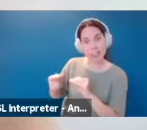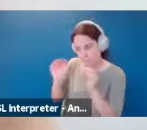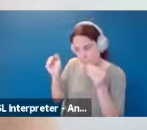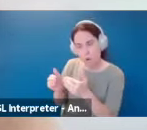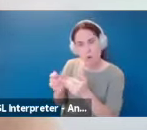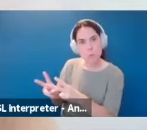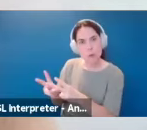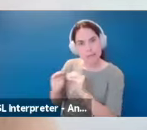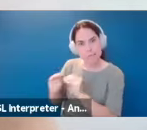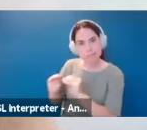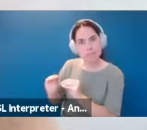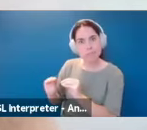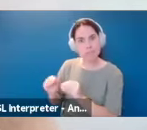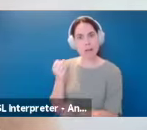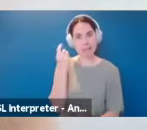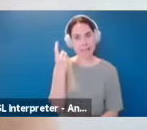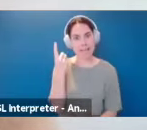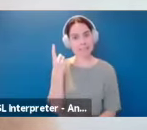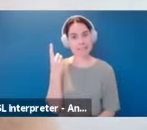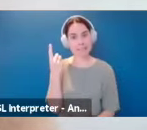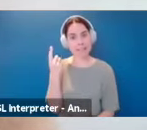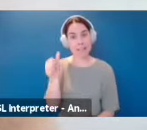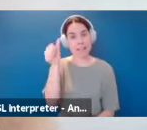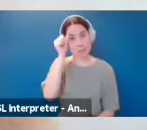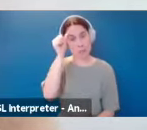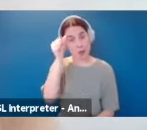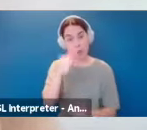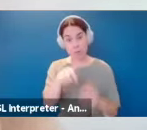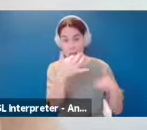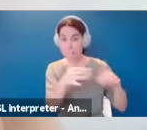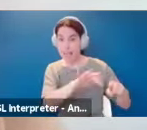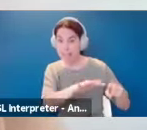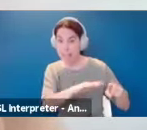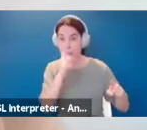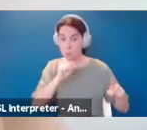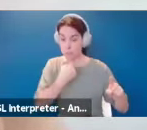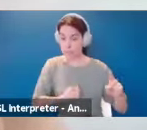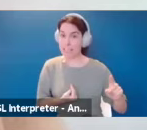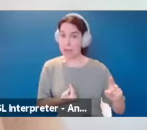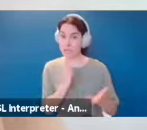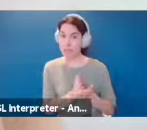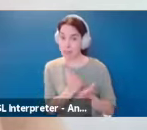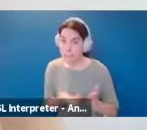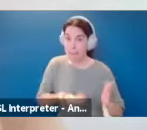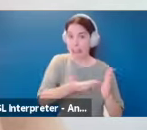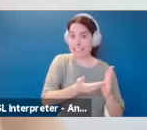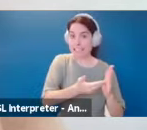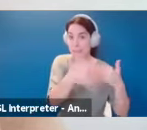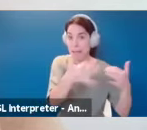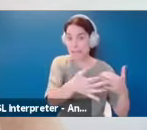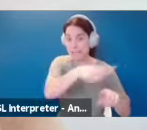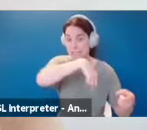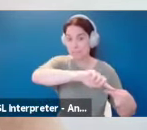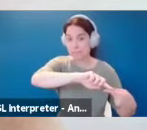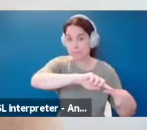mistakes risks compounding the pain of people of colour. So, doing that in such a visible environment